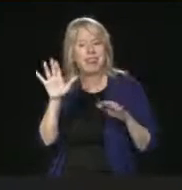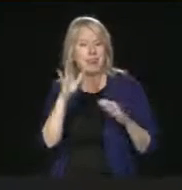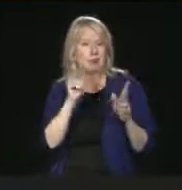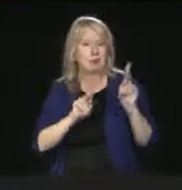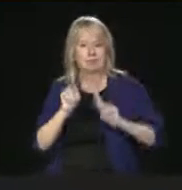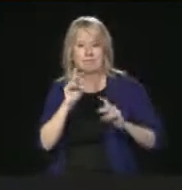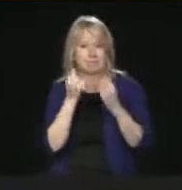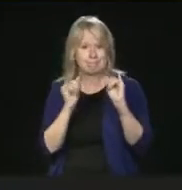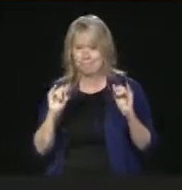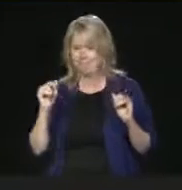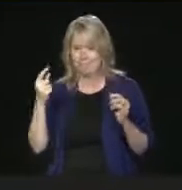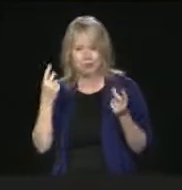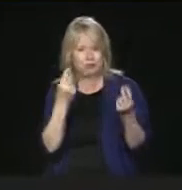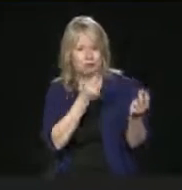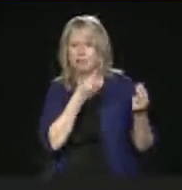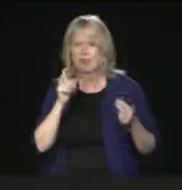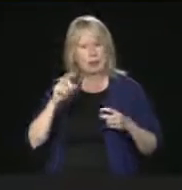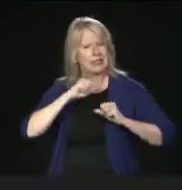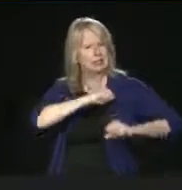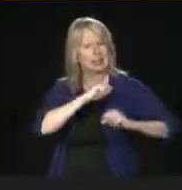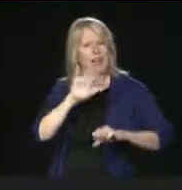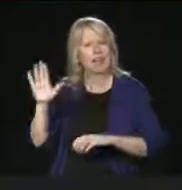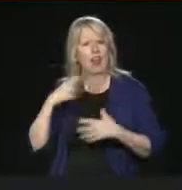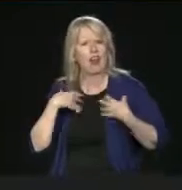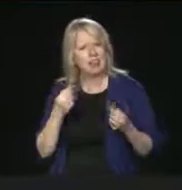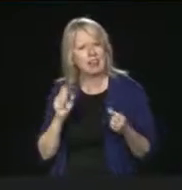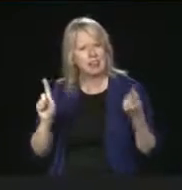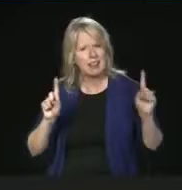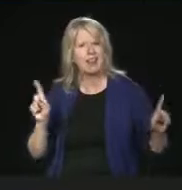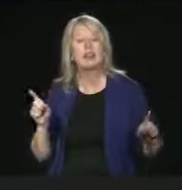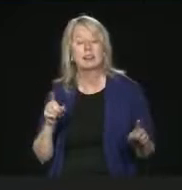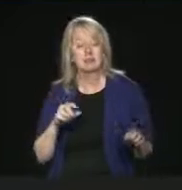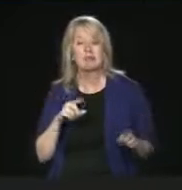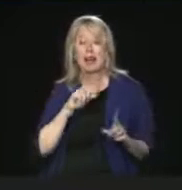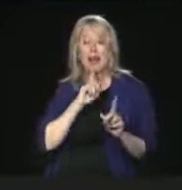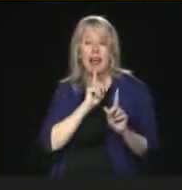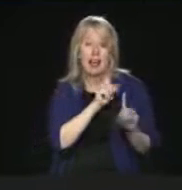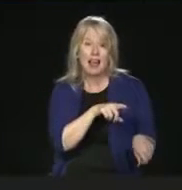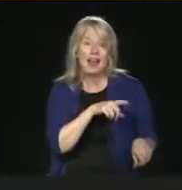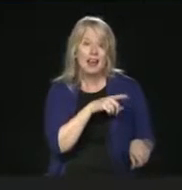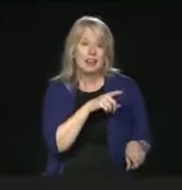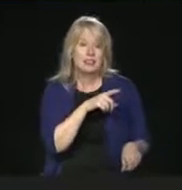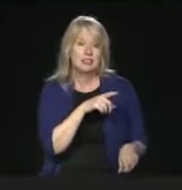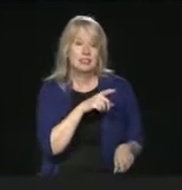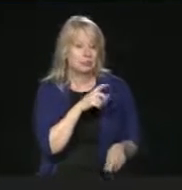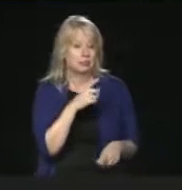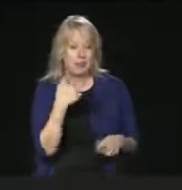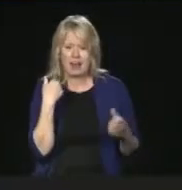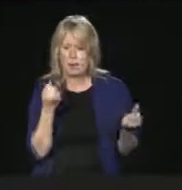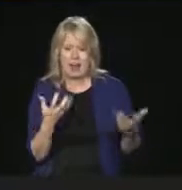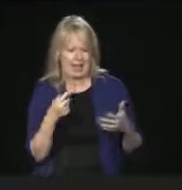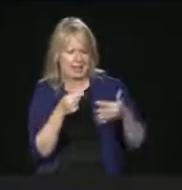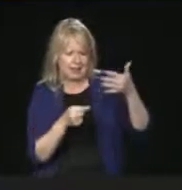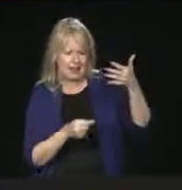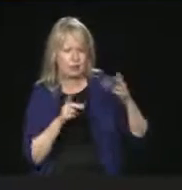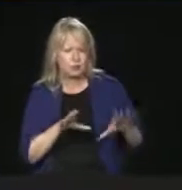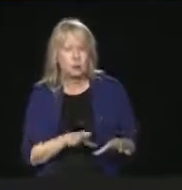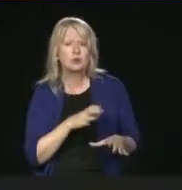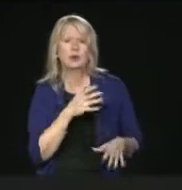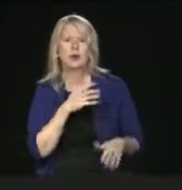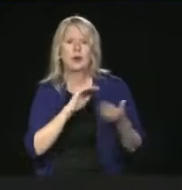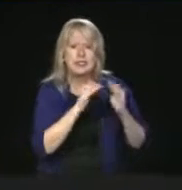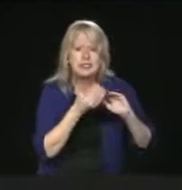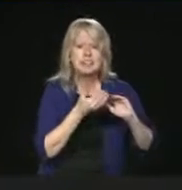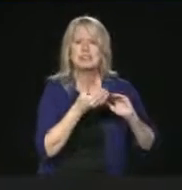that are being done and can being done at the local level, at the municipal level, and at the provincial level. The Federal